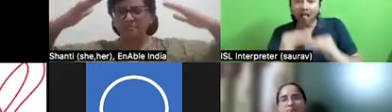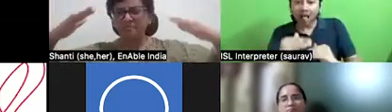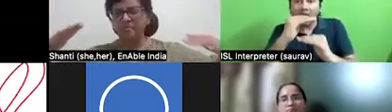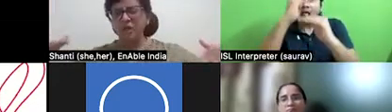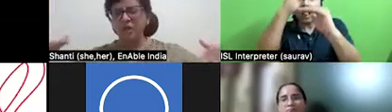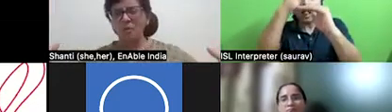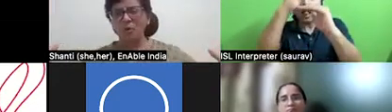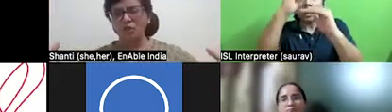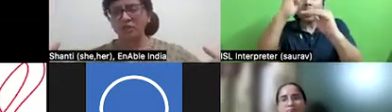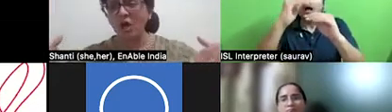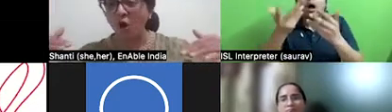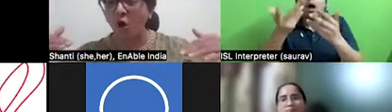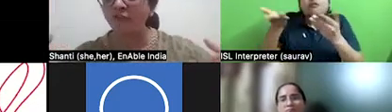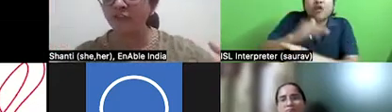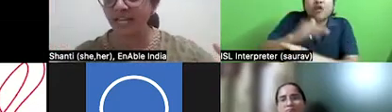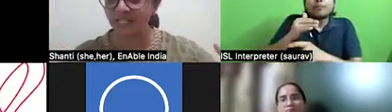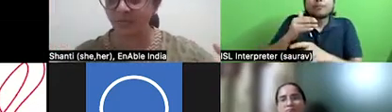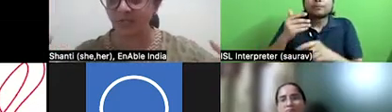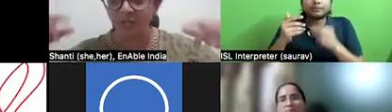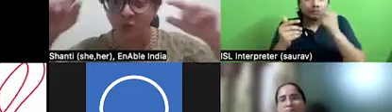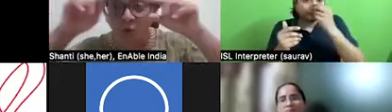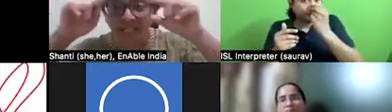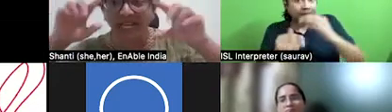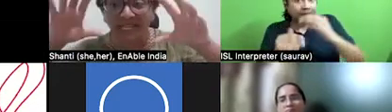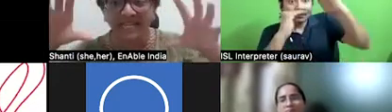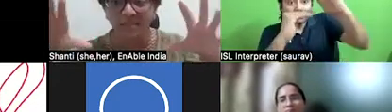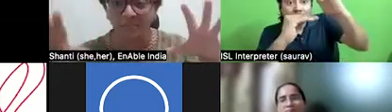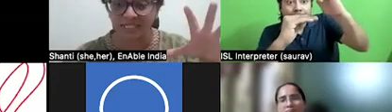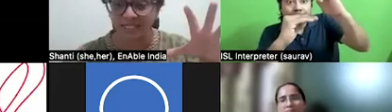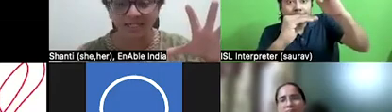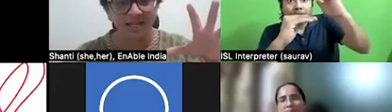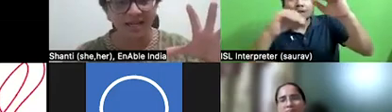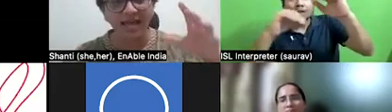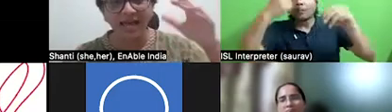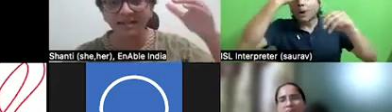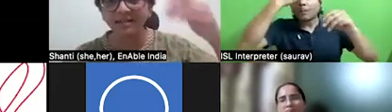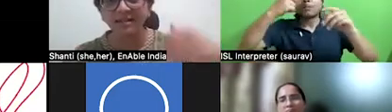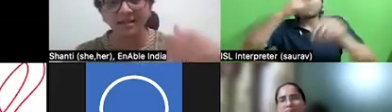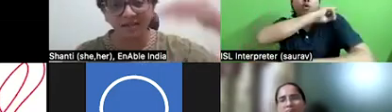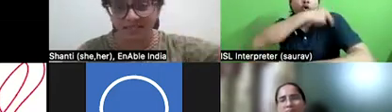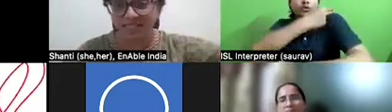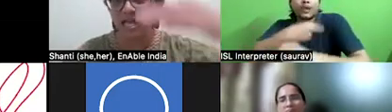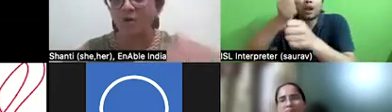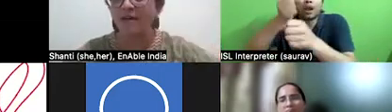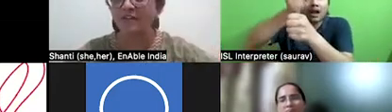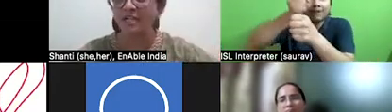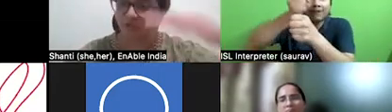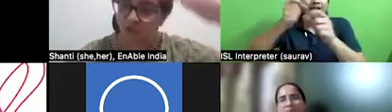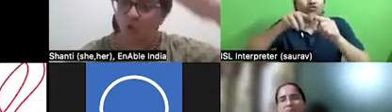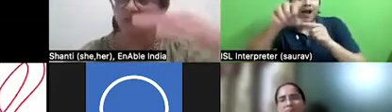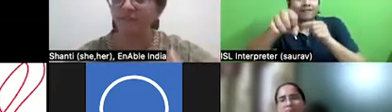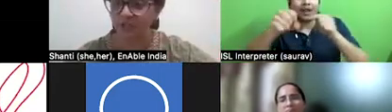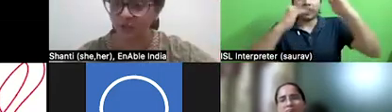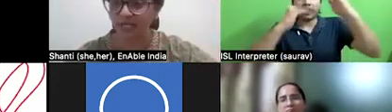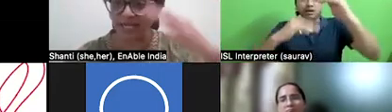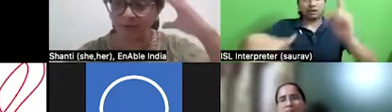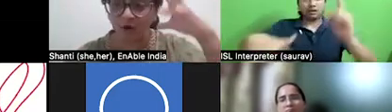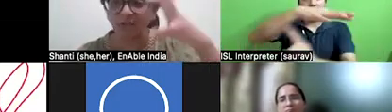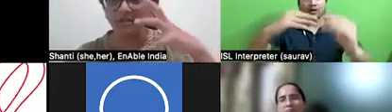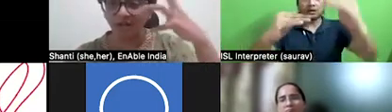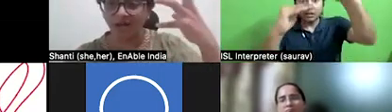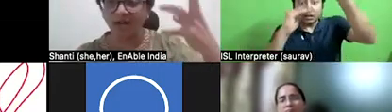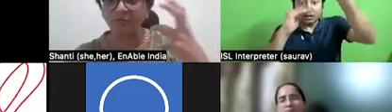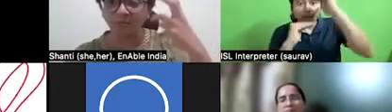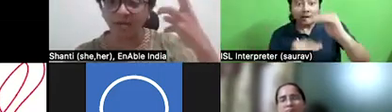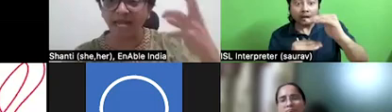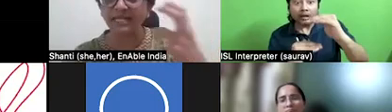the below portion of the iceberg, showing that 90%. And this is how I've kind of shown the visual. And I